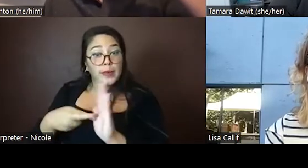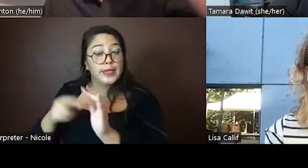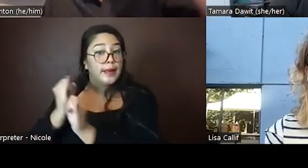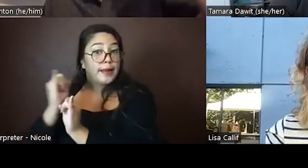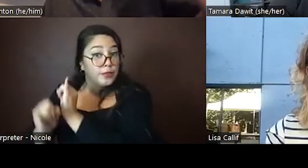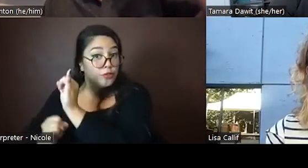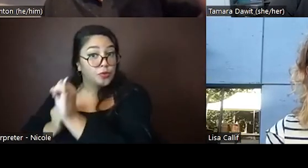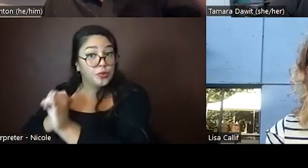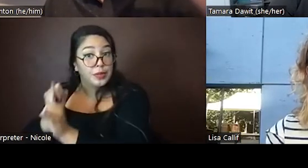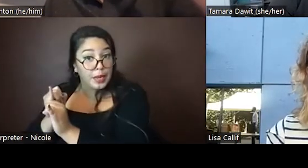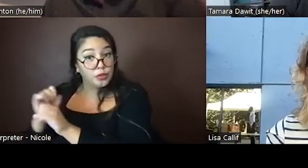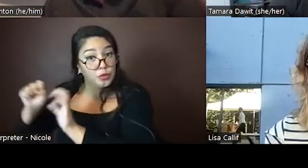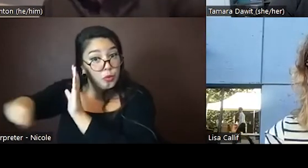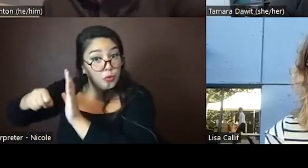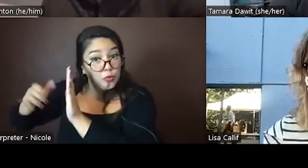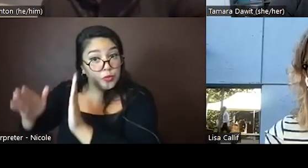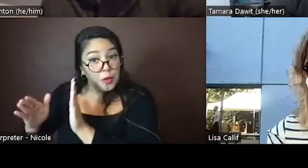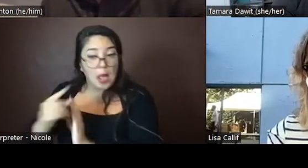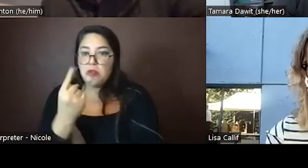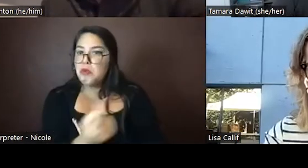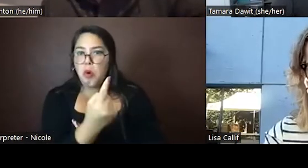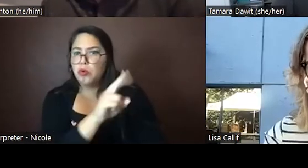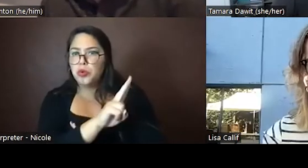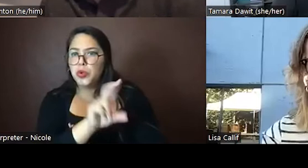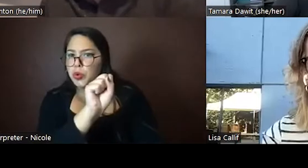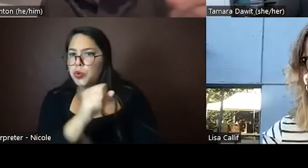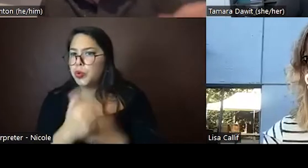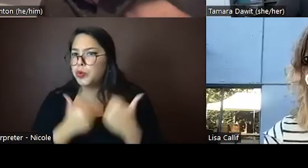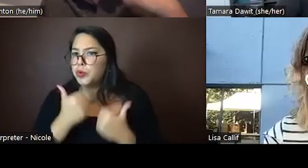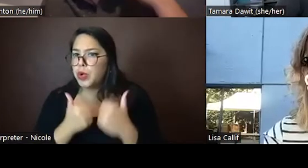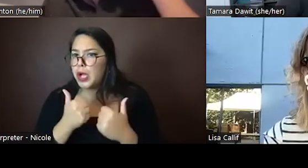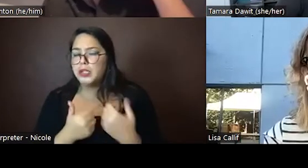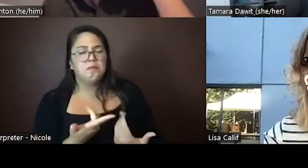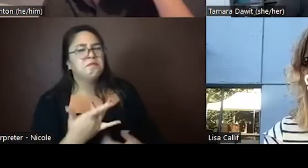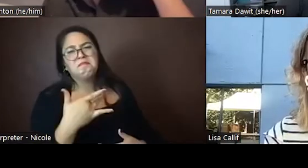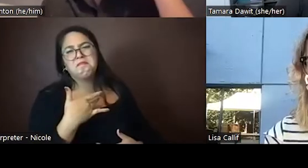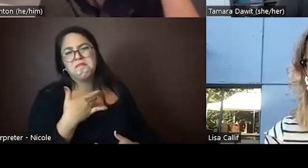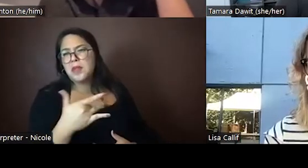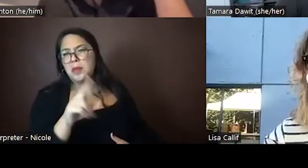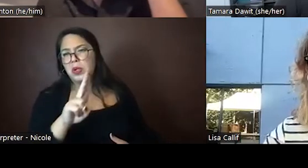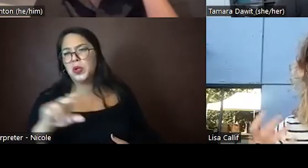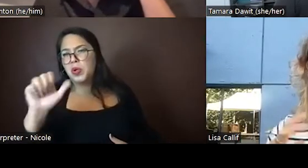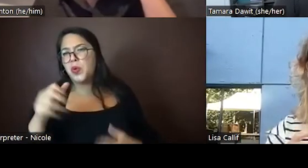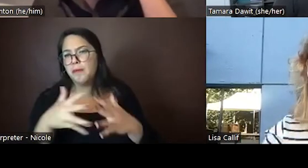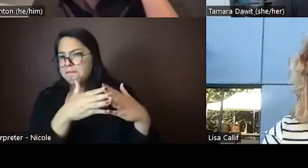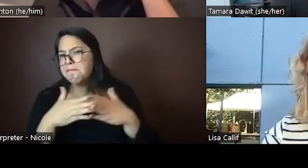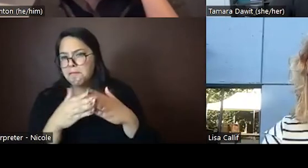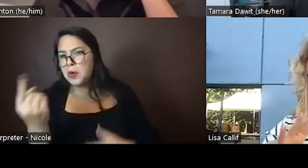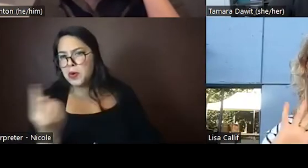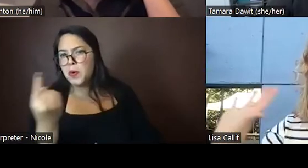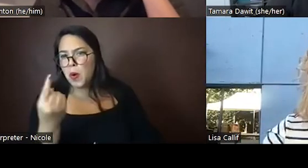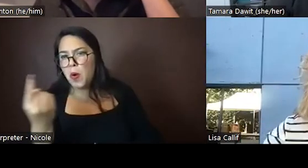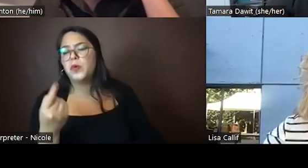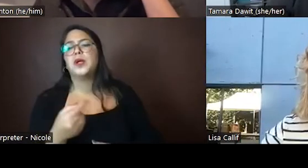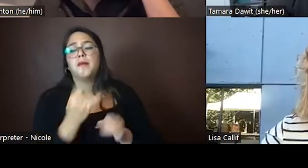attorney? You know, pretty much US-based. I would say the international projects we work on are US-based